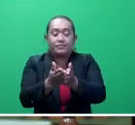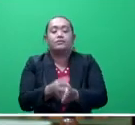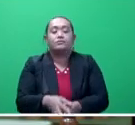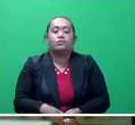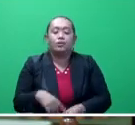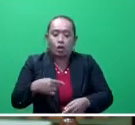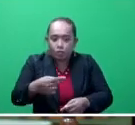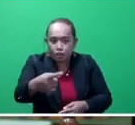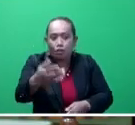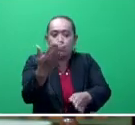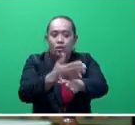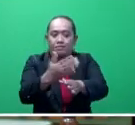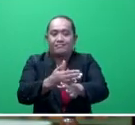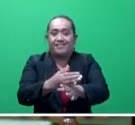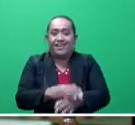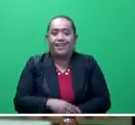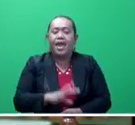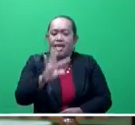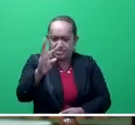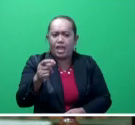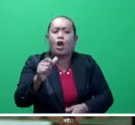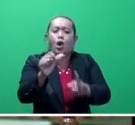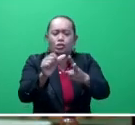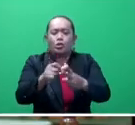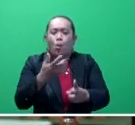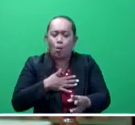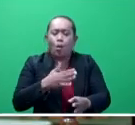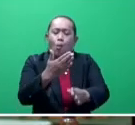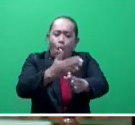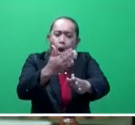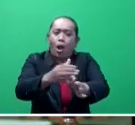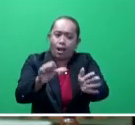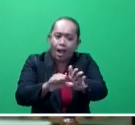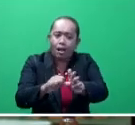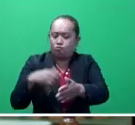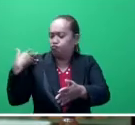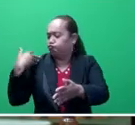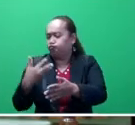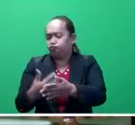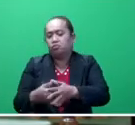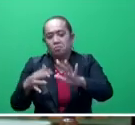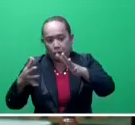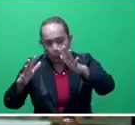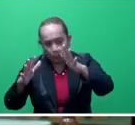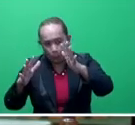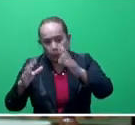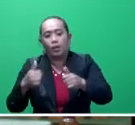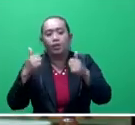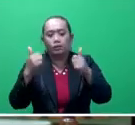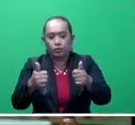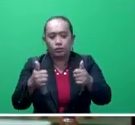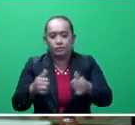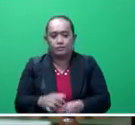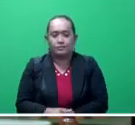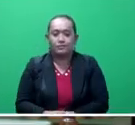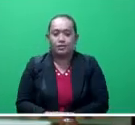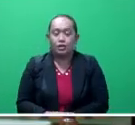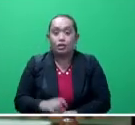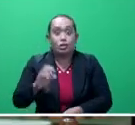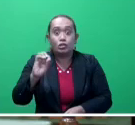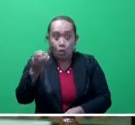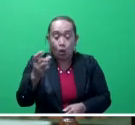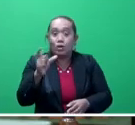working harder than ever to maintain government services, especially through this latest outbreak, and they should not and they will not